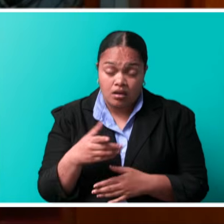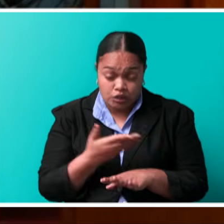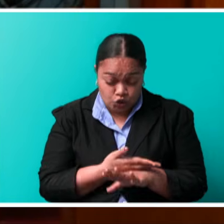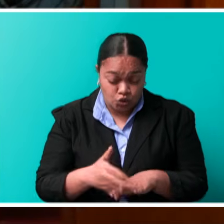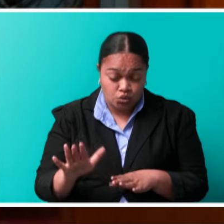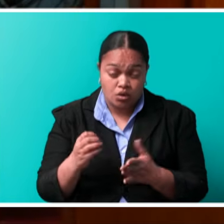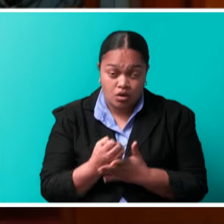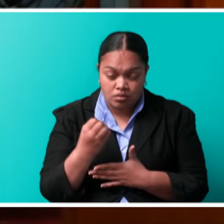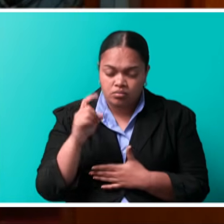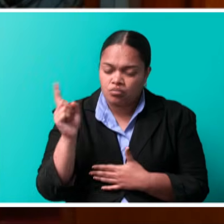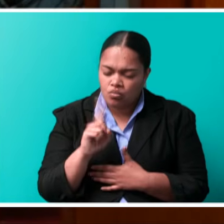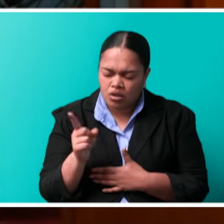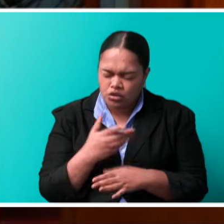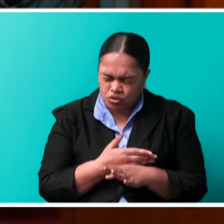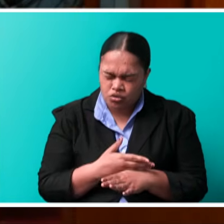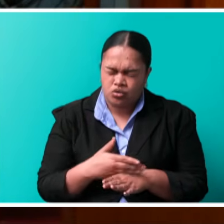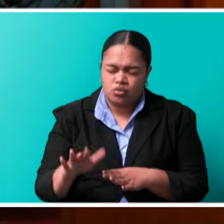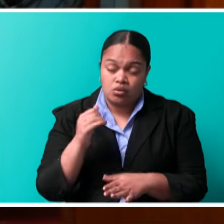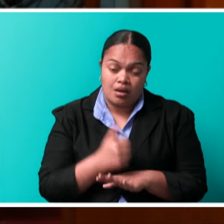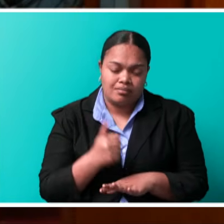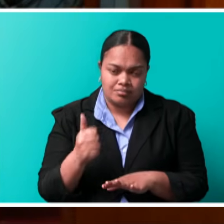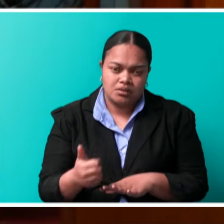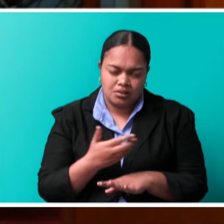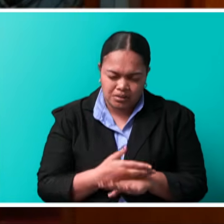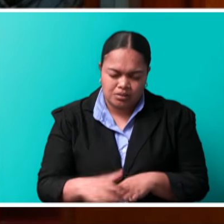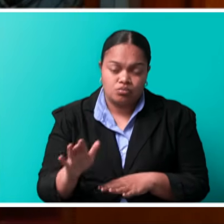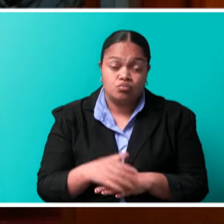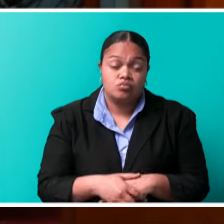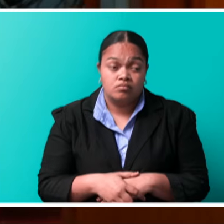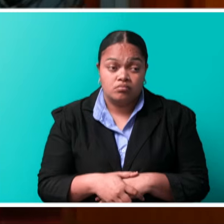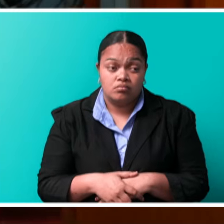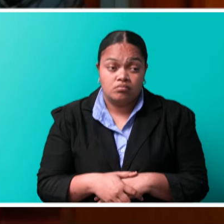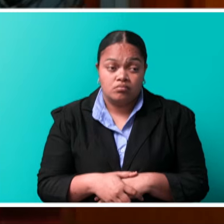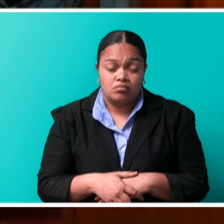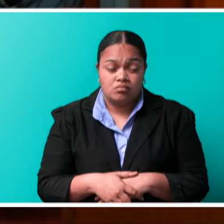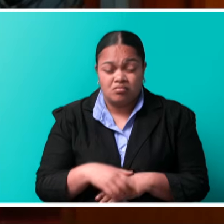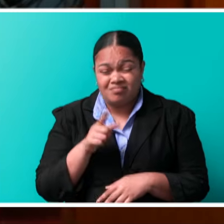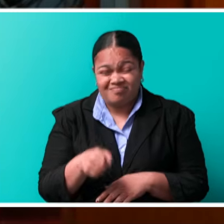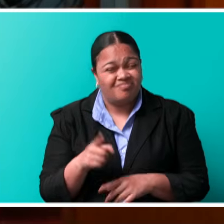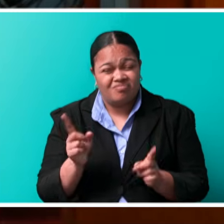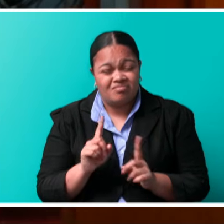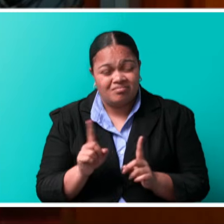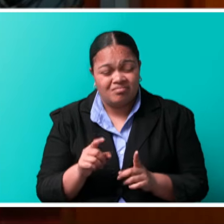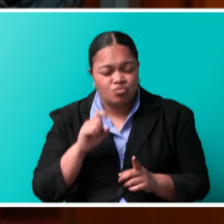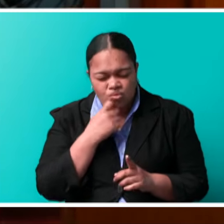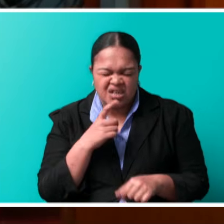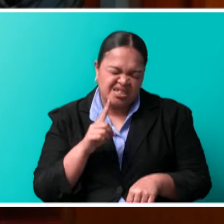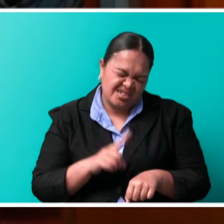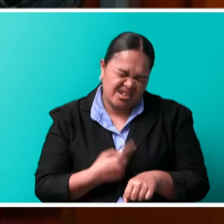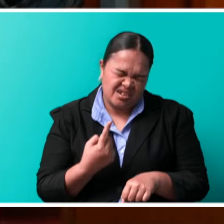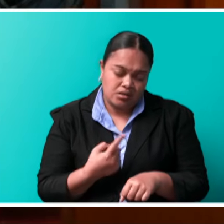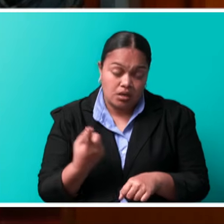needs modern government. The Business Now platform will reduce delays for entrepreneurs